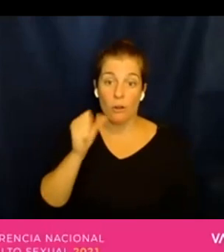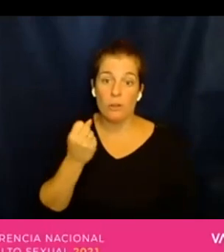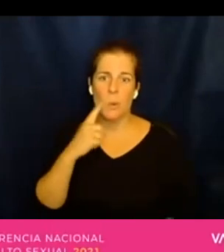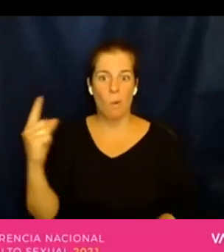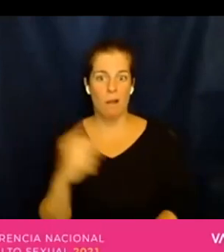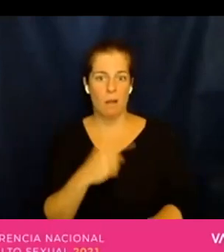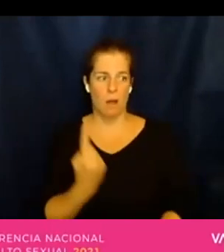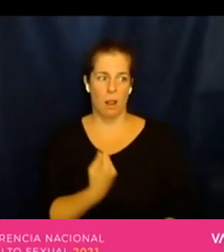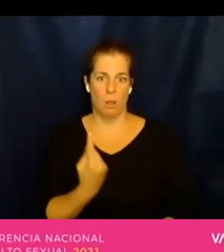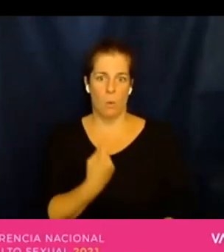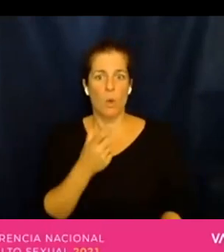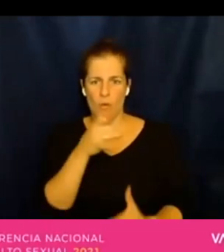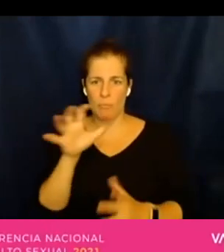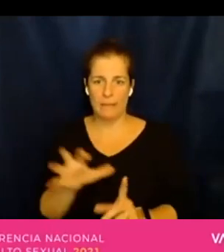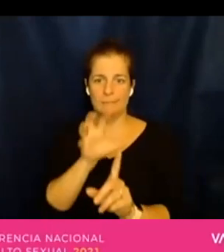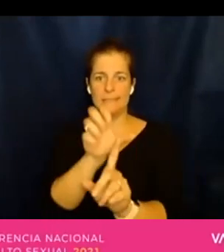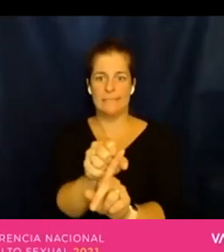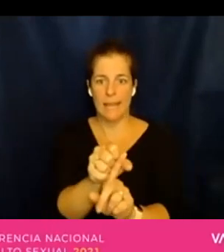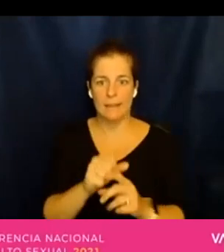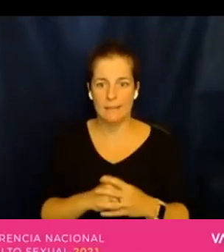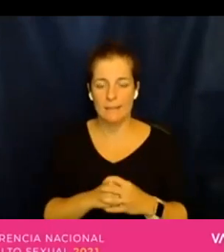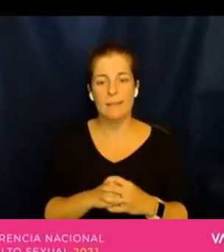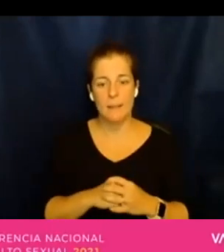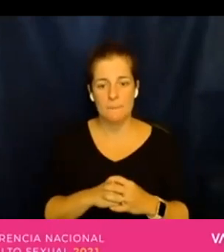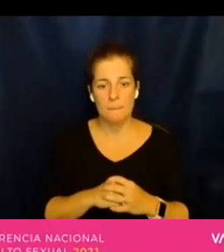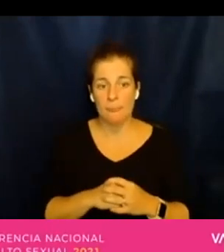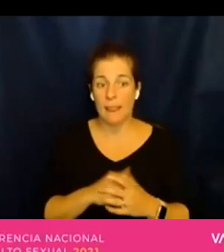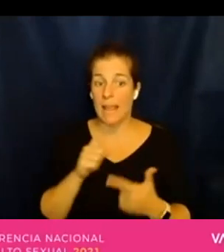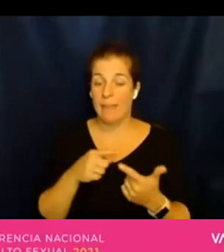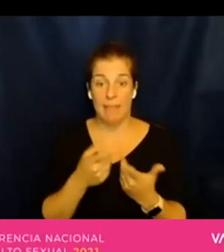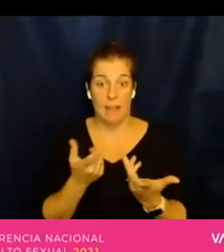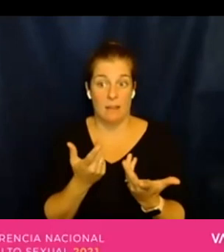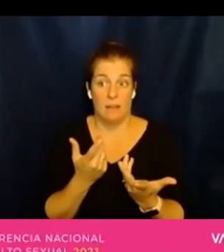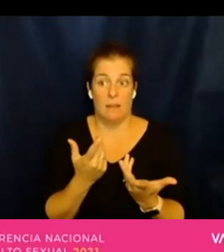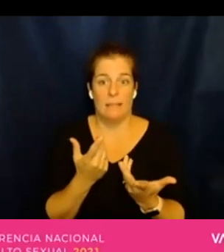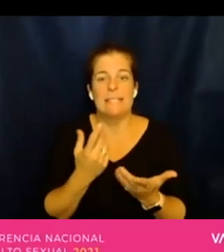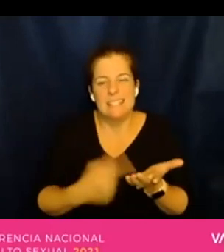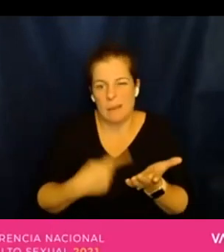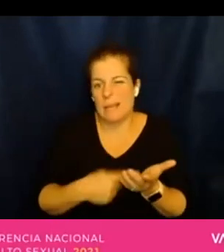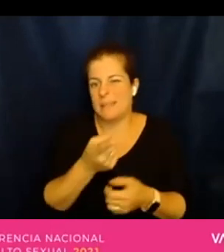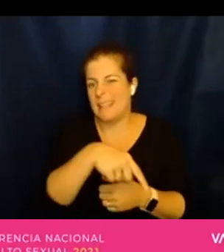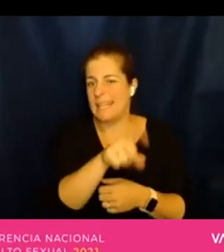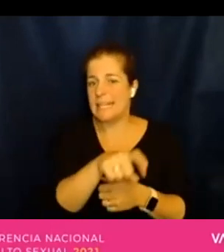who have been detained, and who have at some point needed some sanitary feminine